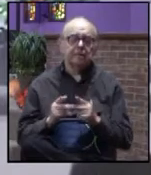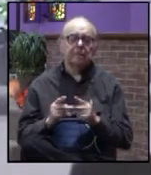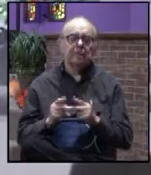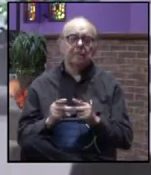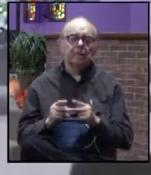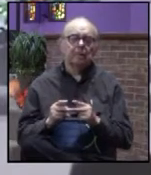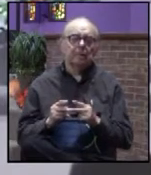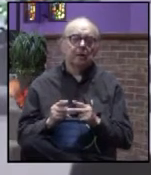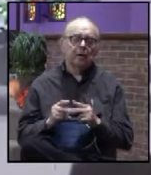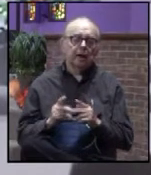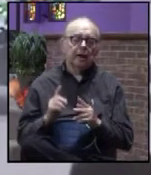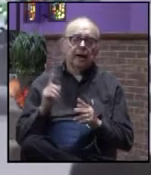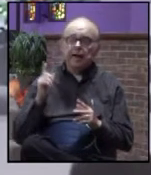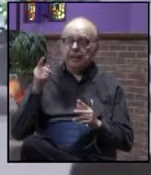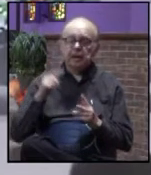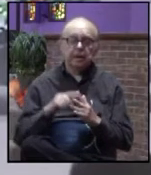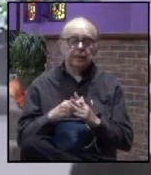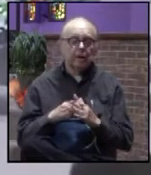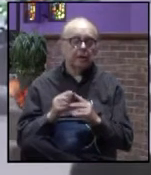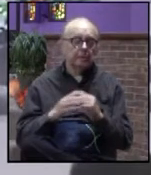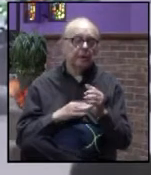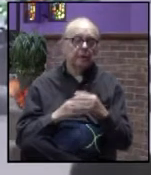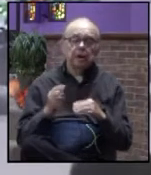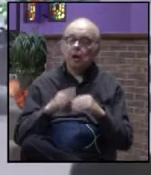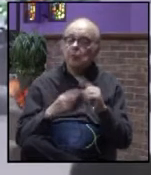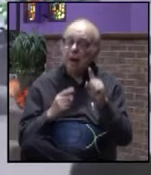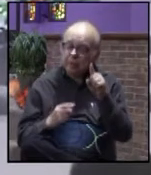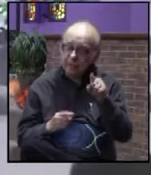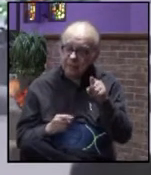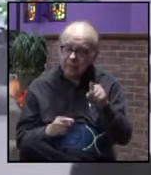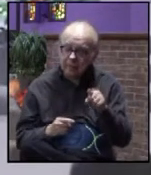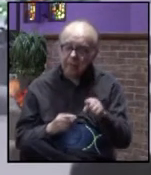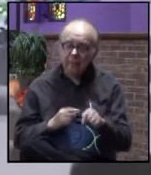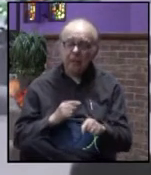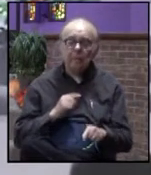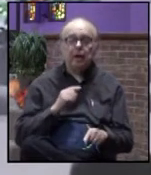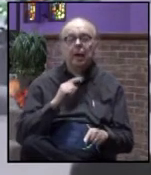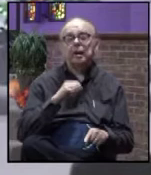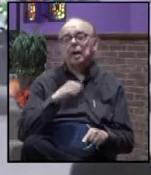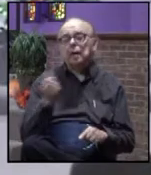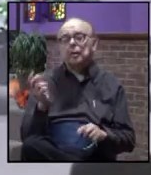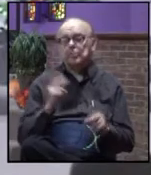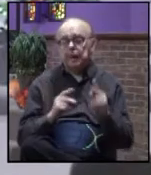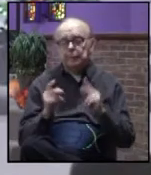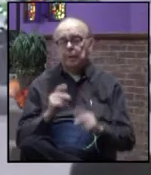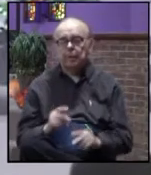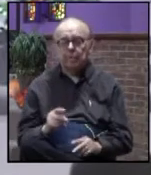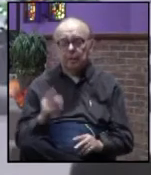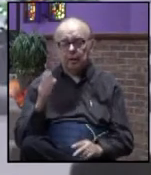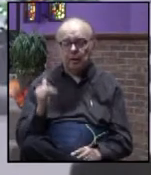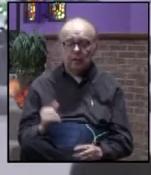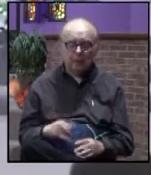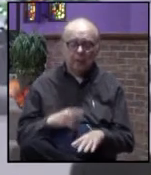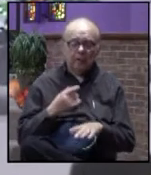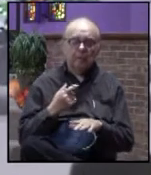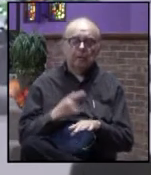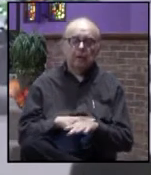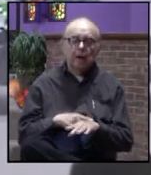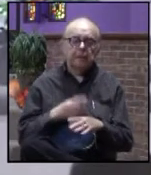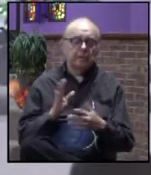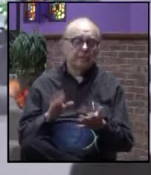and then he starts building around you and you around others, so that by the time you get